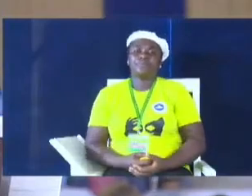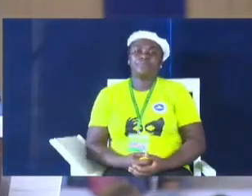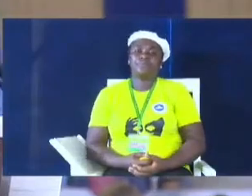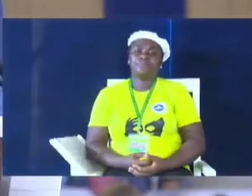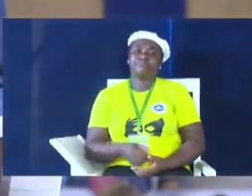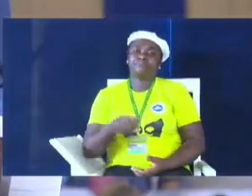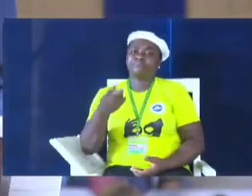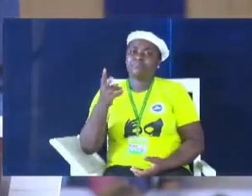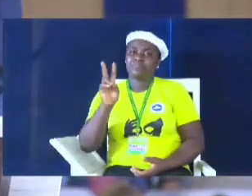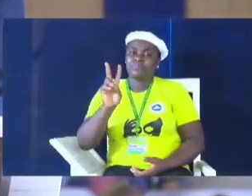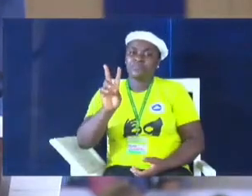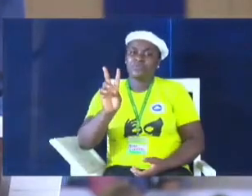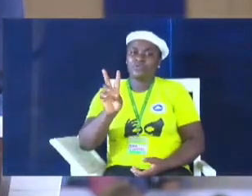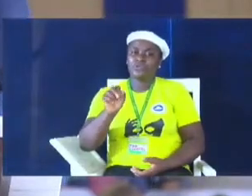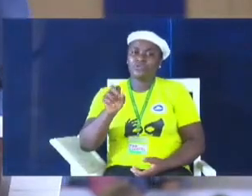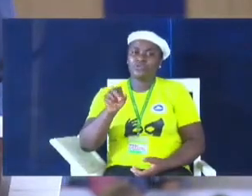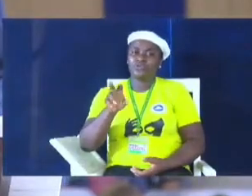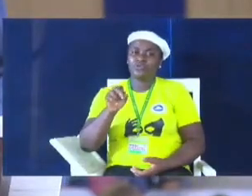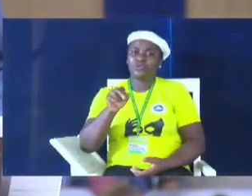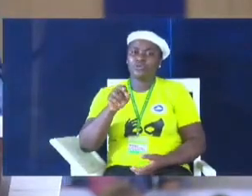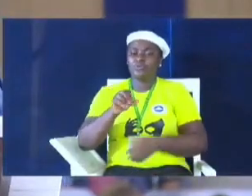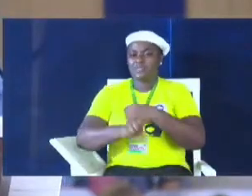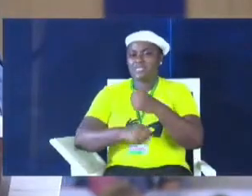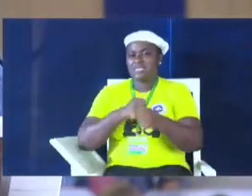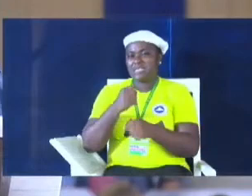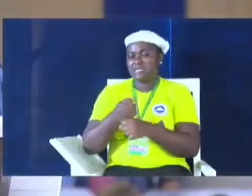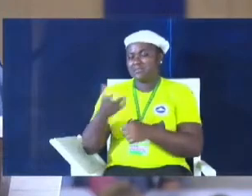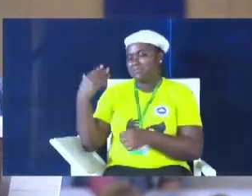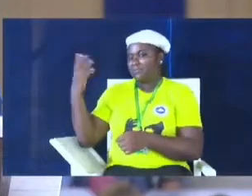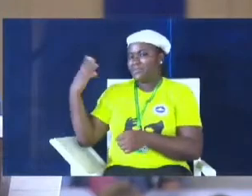12 years or so.